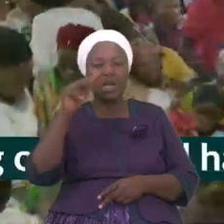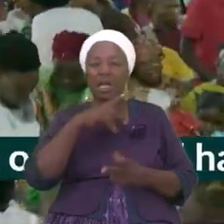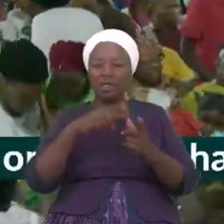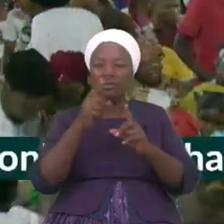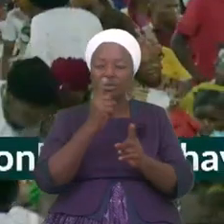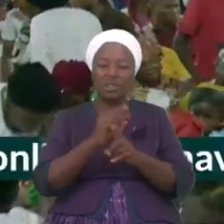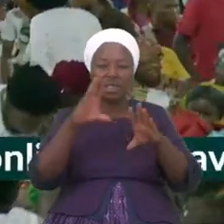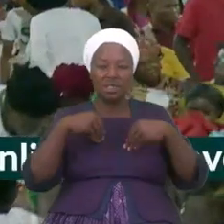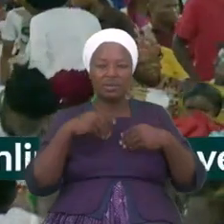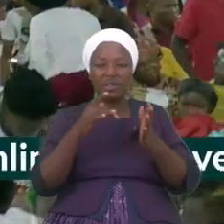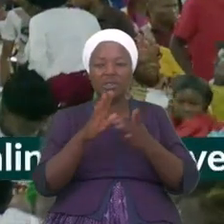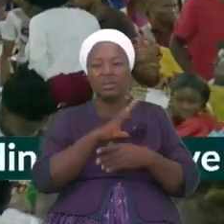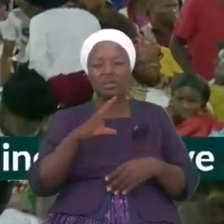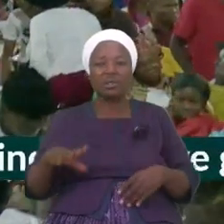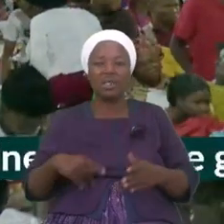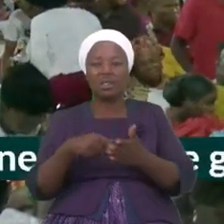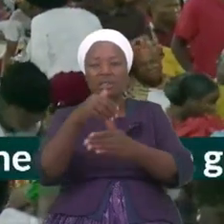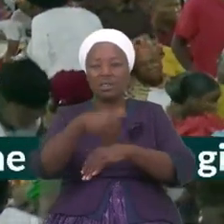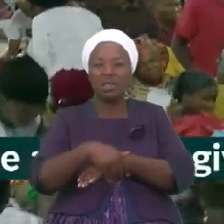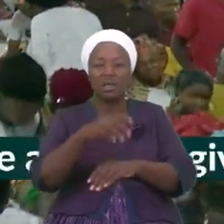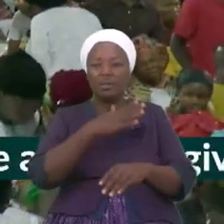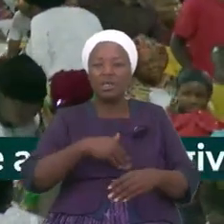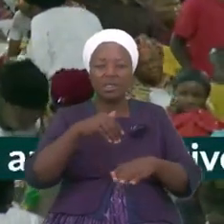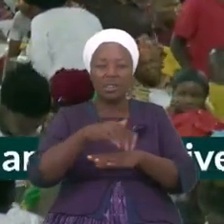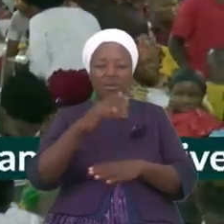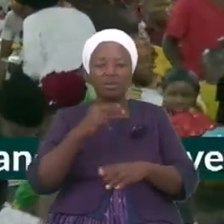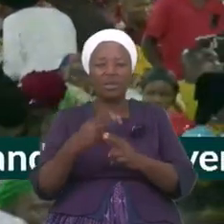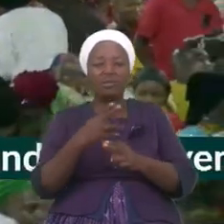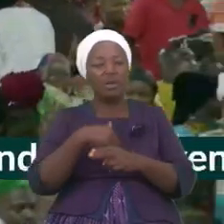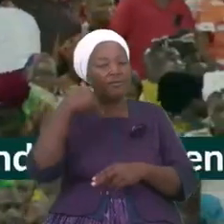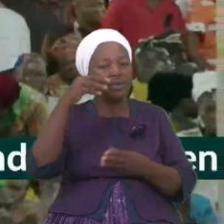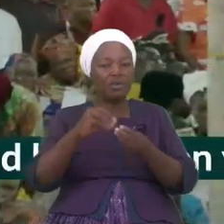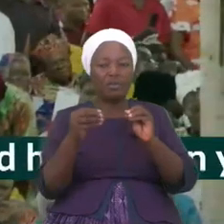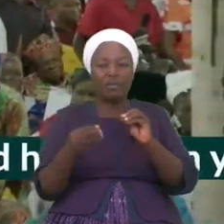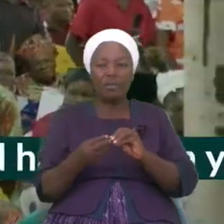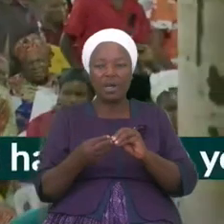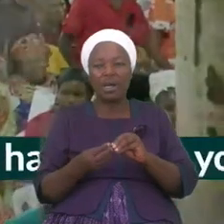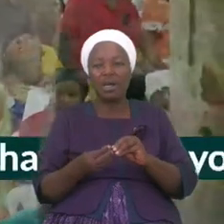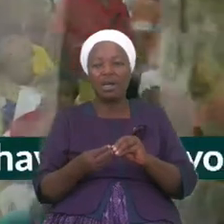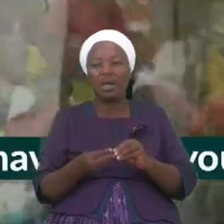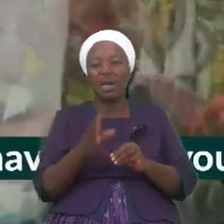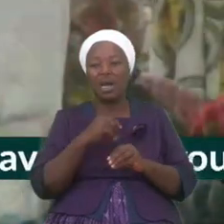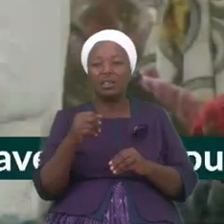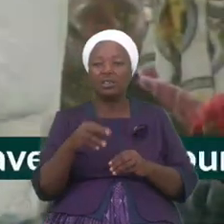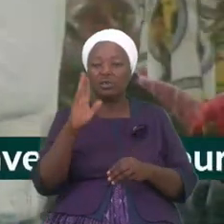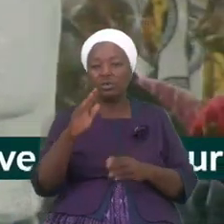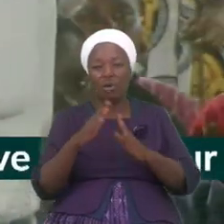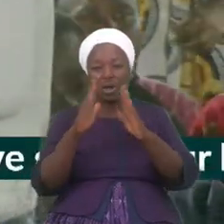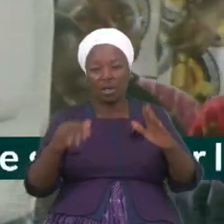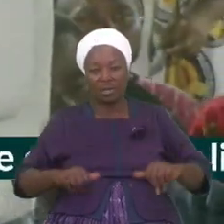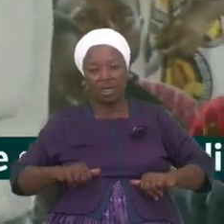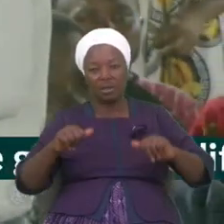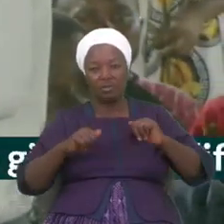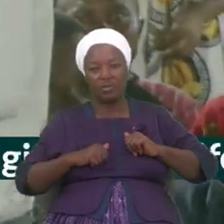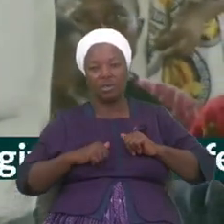to Christ, please send your name and phone number and your location via